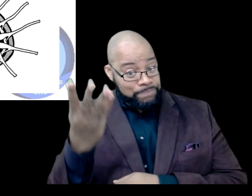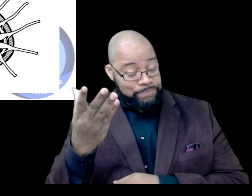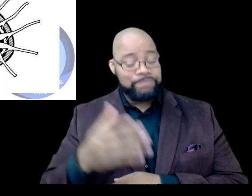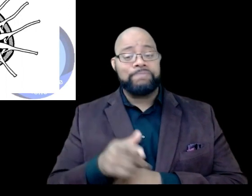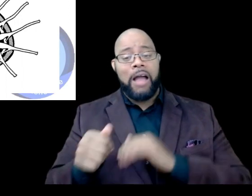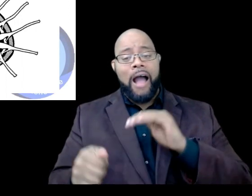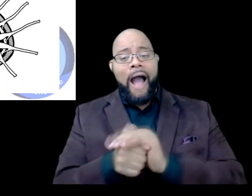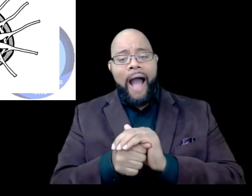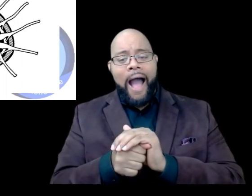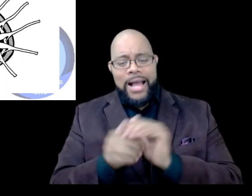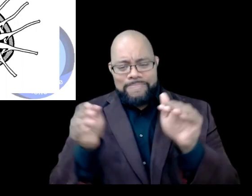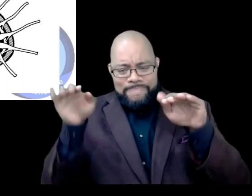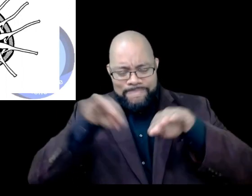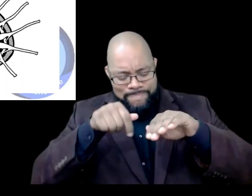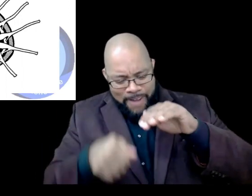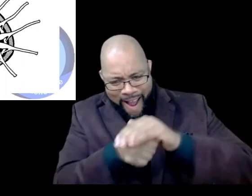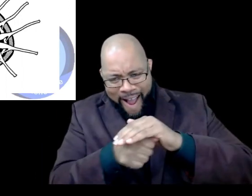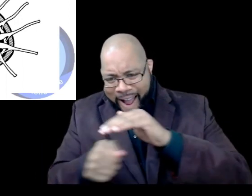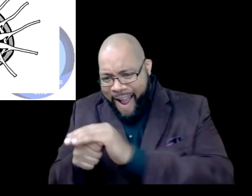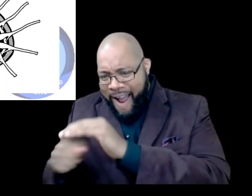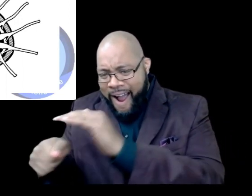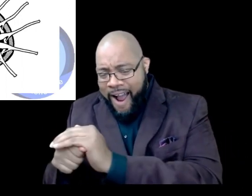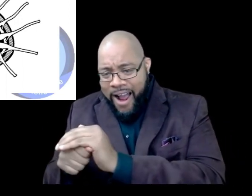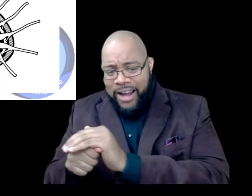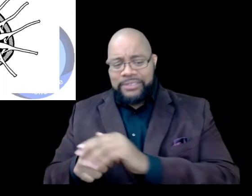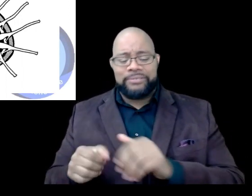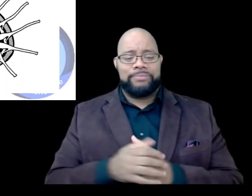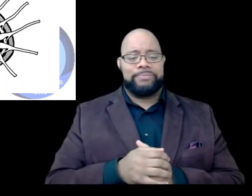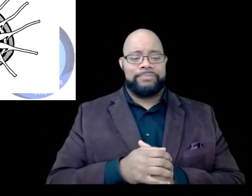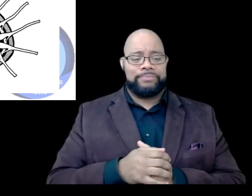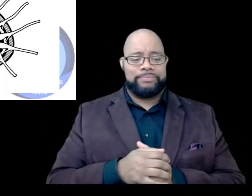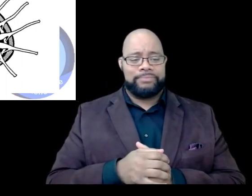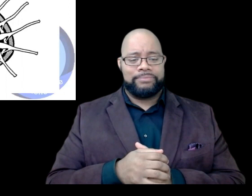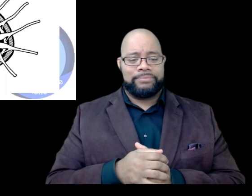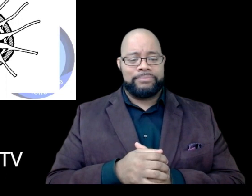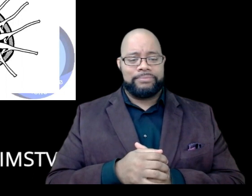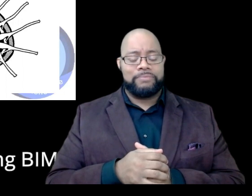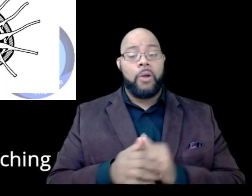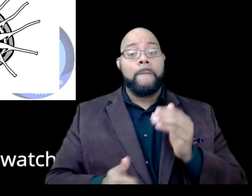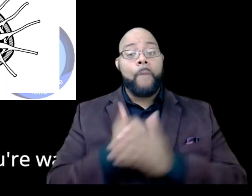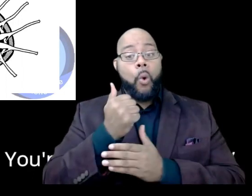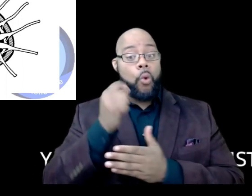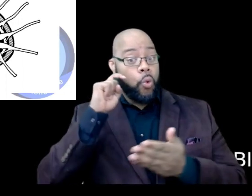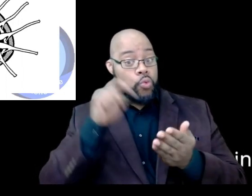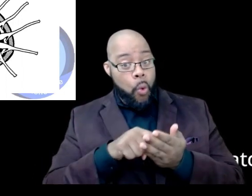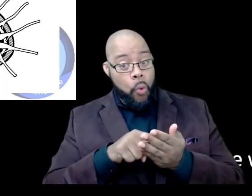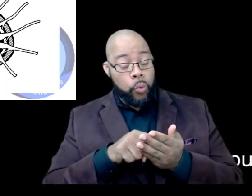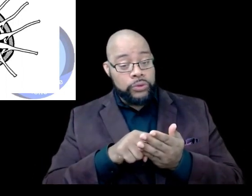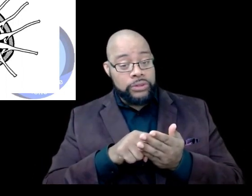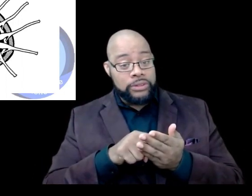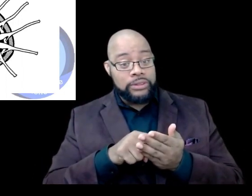In fact, they hide between crevices on reef habitat. We